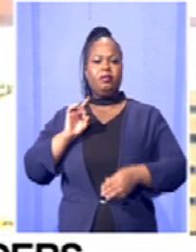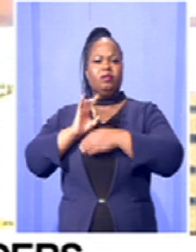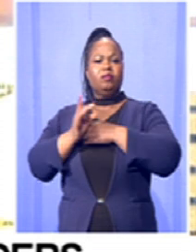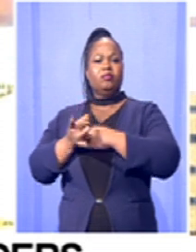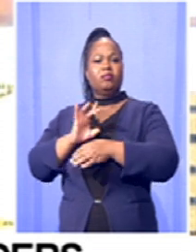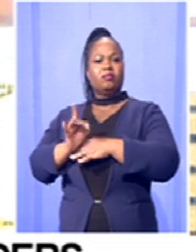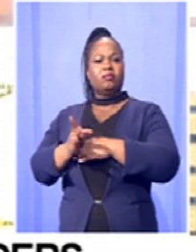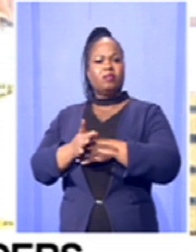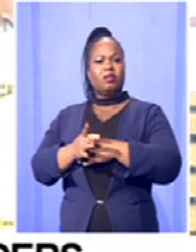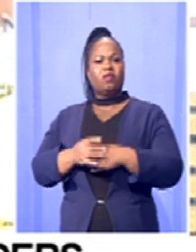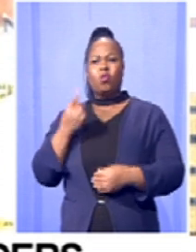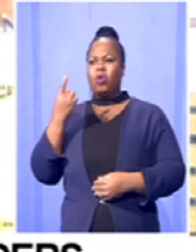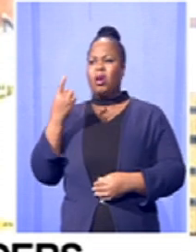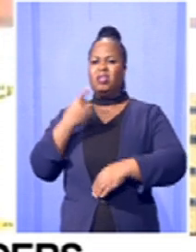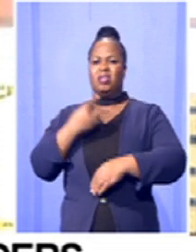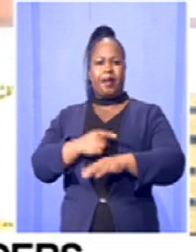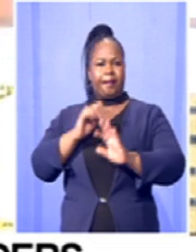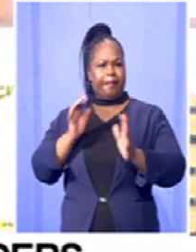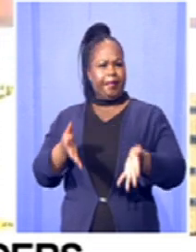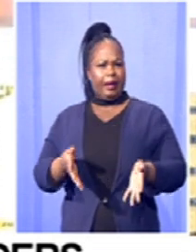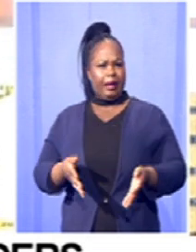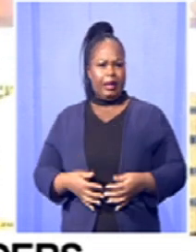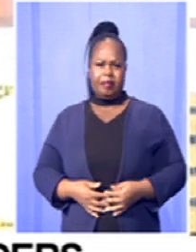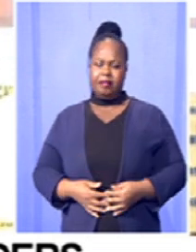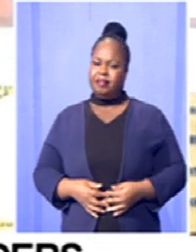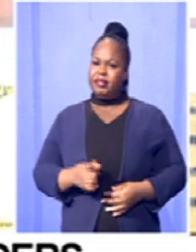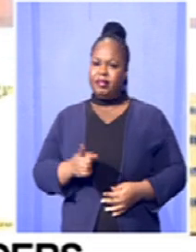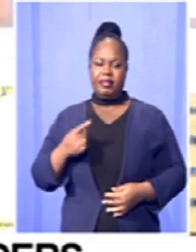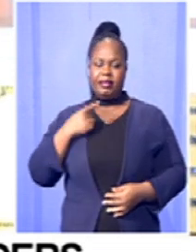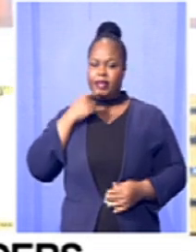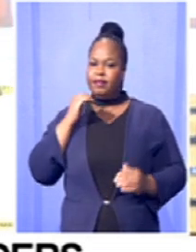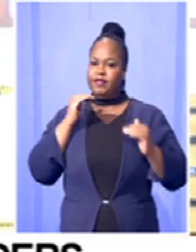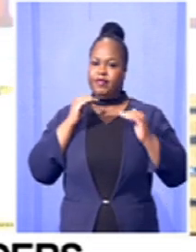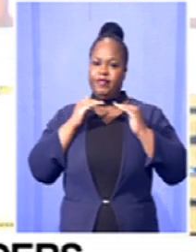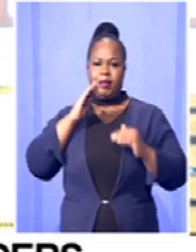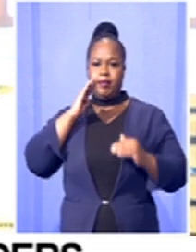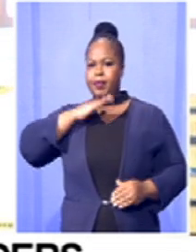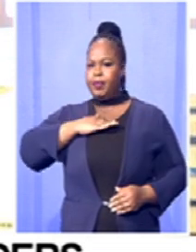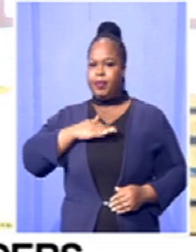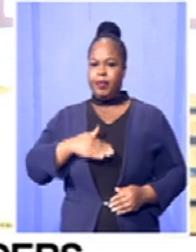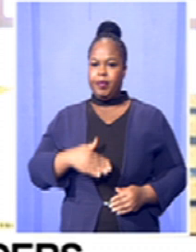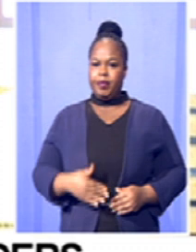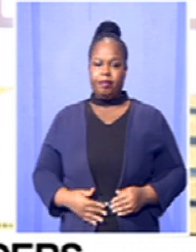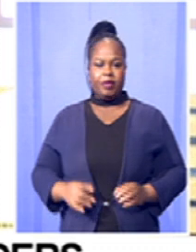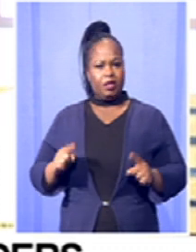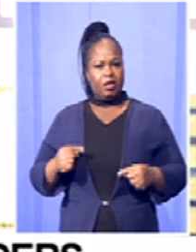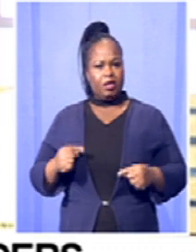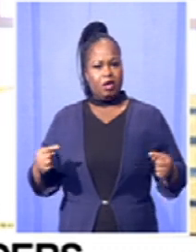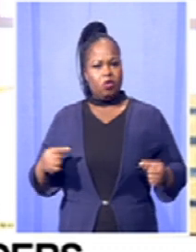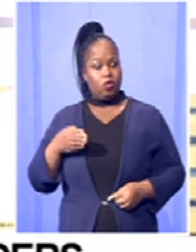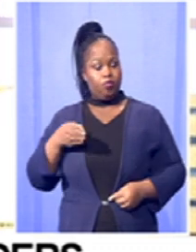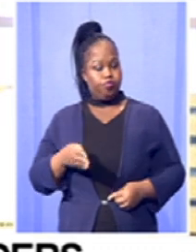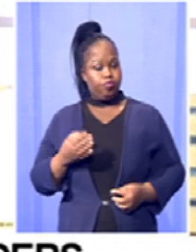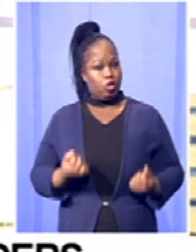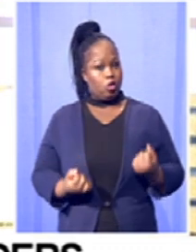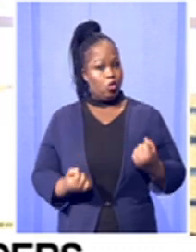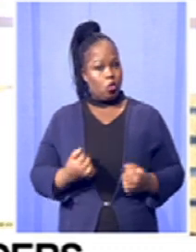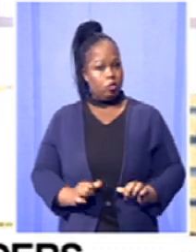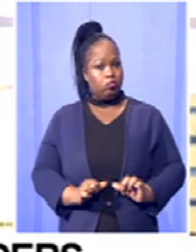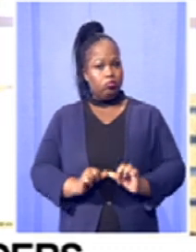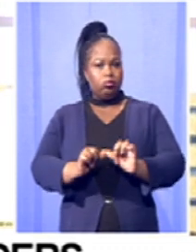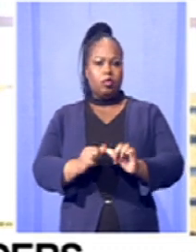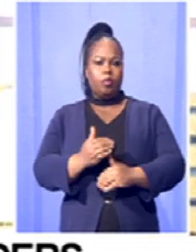for only a day. So they're saying that's unfair for them to stand the trial. But before that,